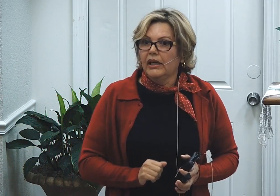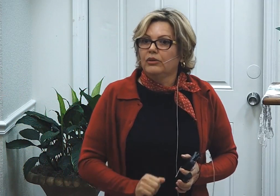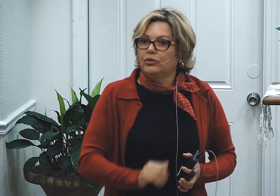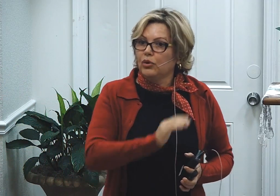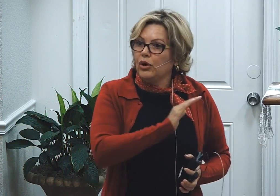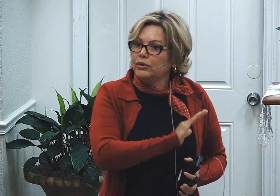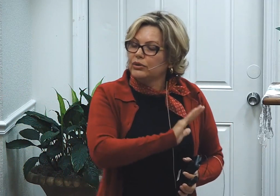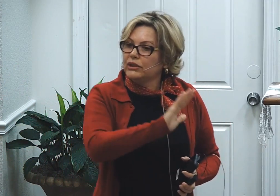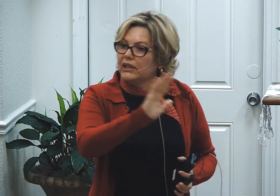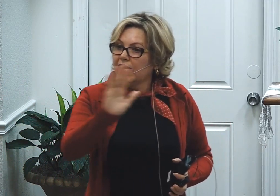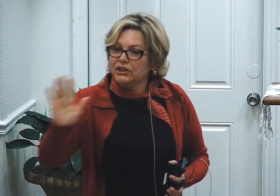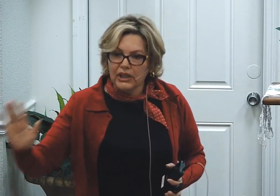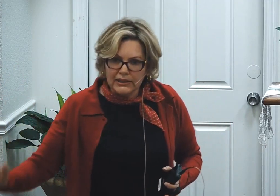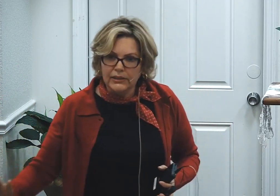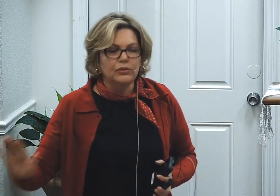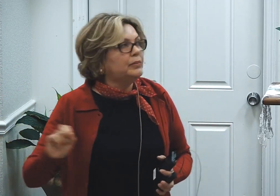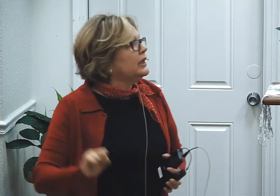return.